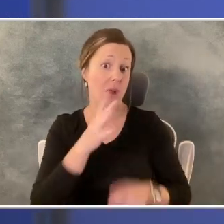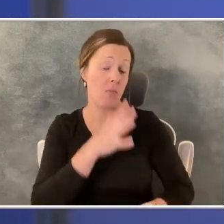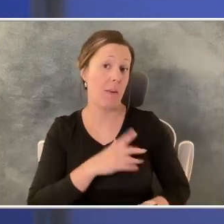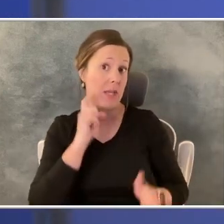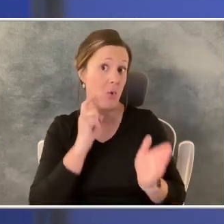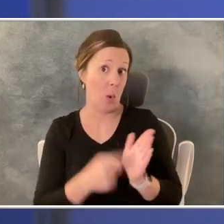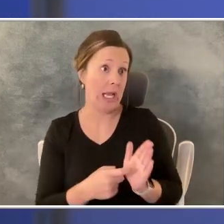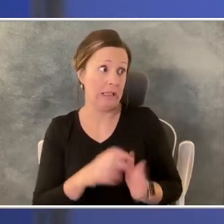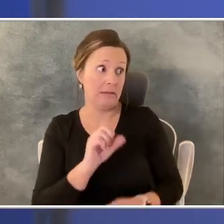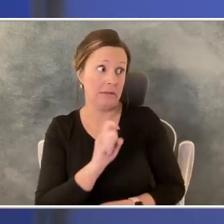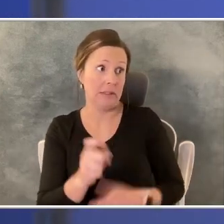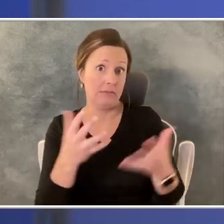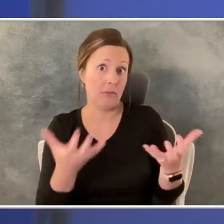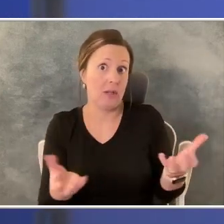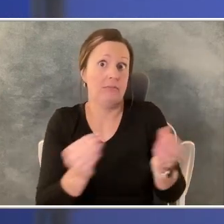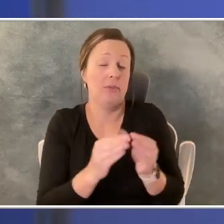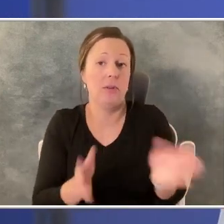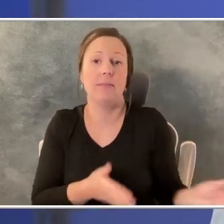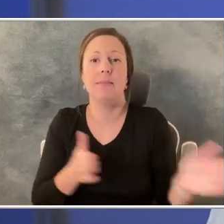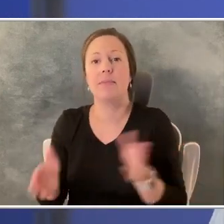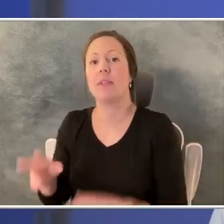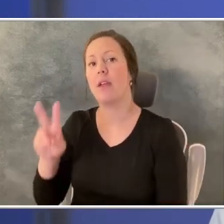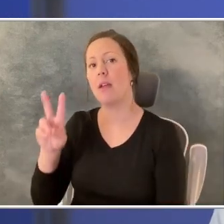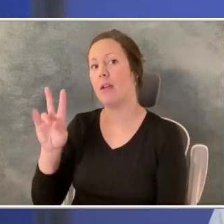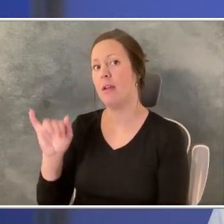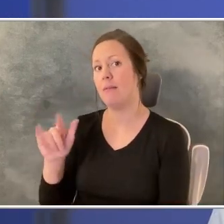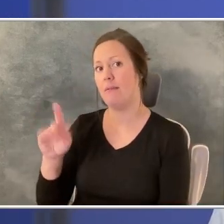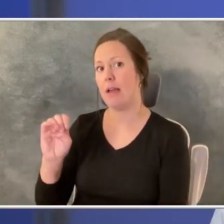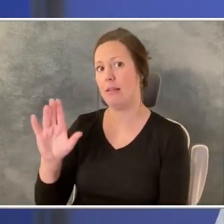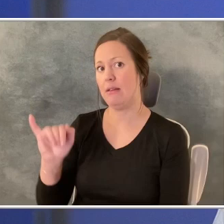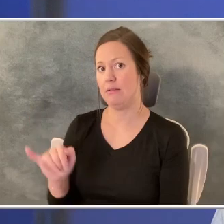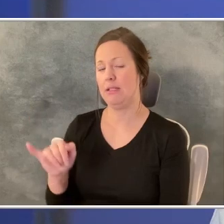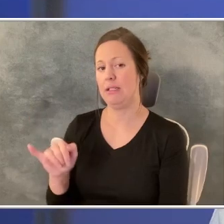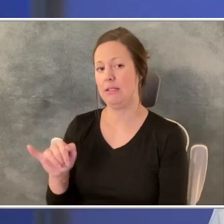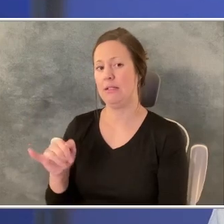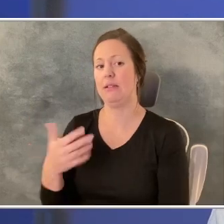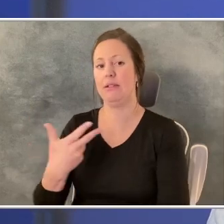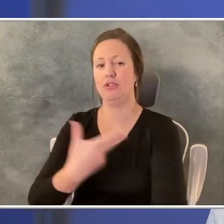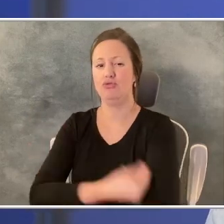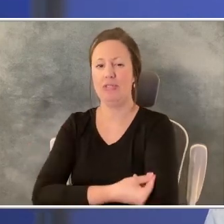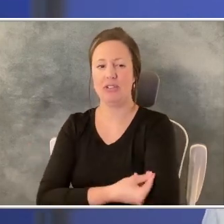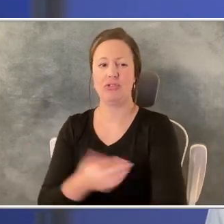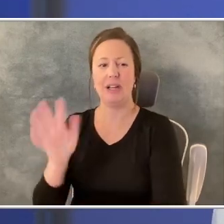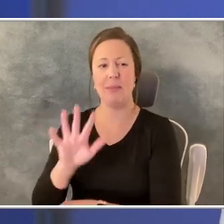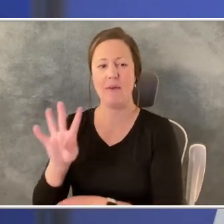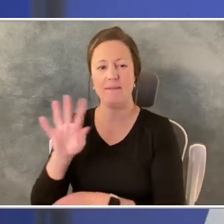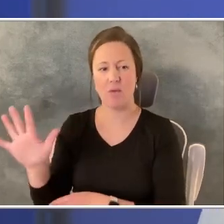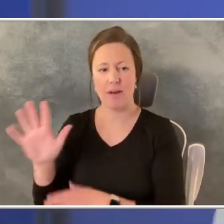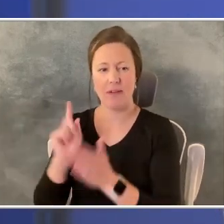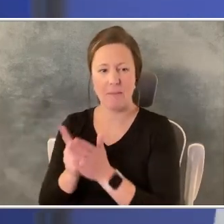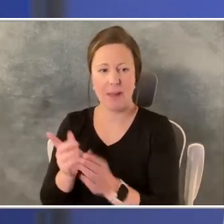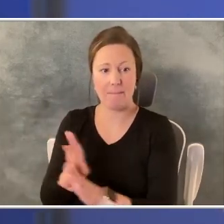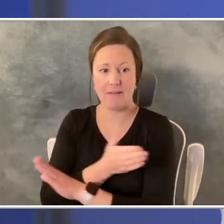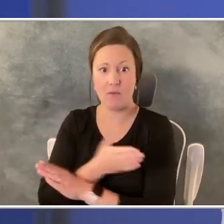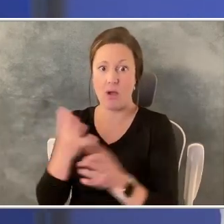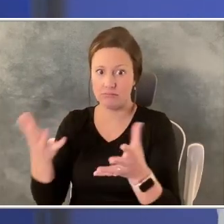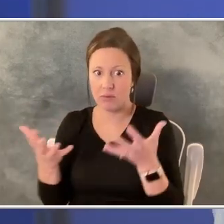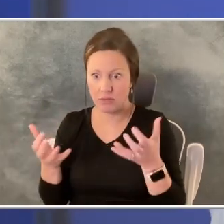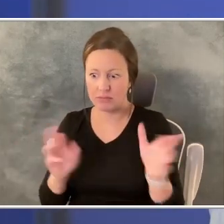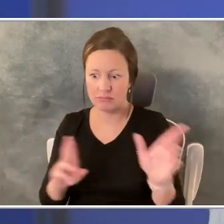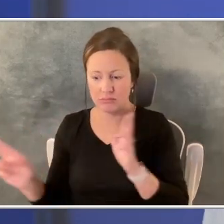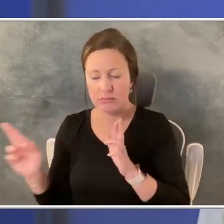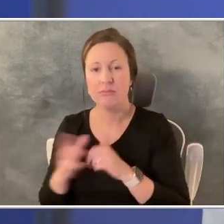there's Vyleesi, which is an injection that you give yourself about 45 minutes before the onset. And they both work by increasing levels of